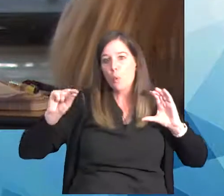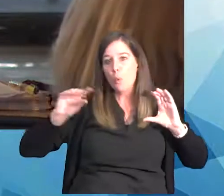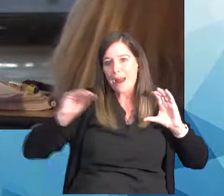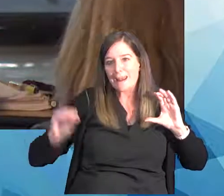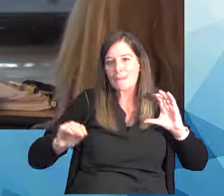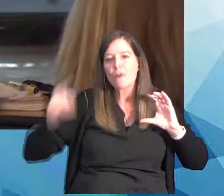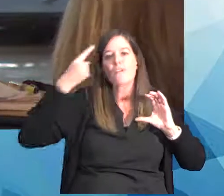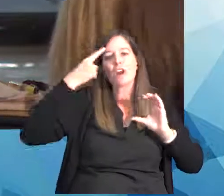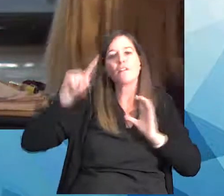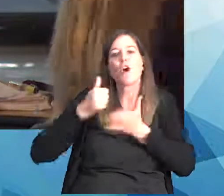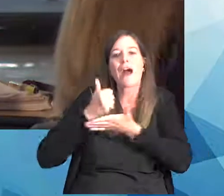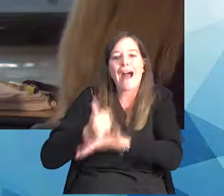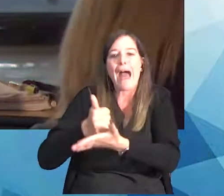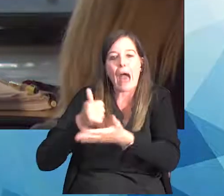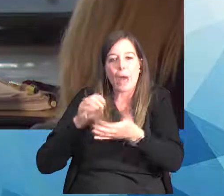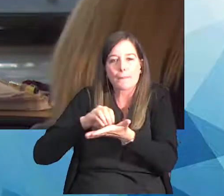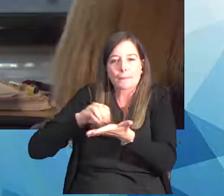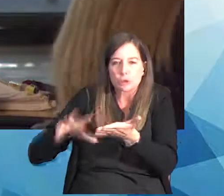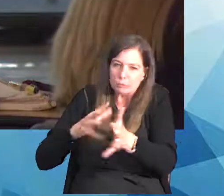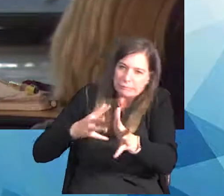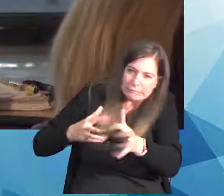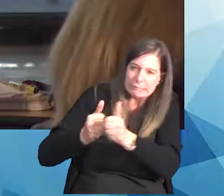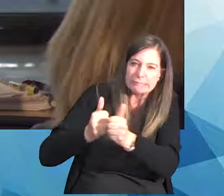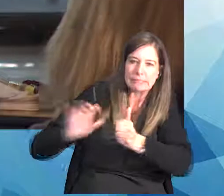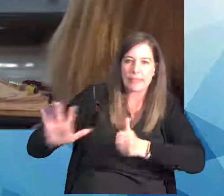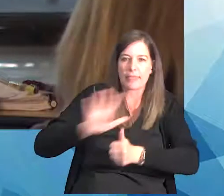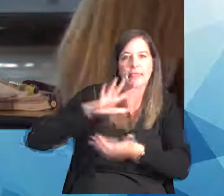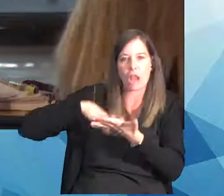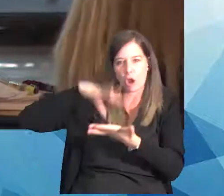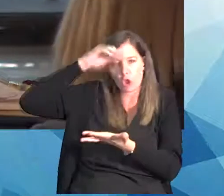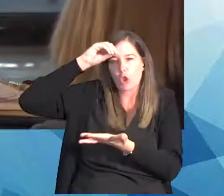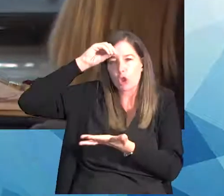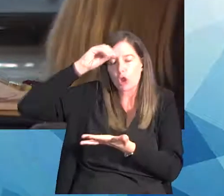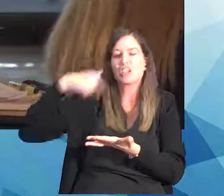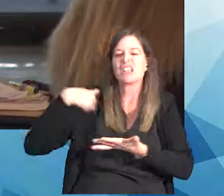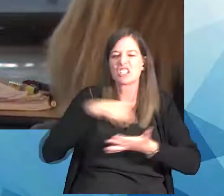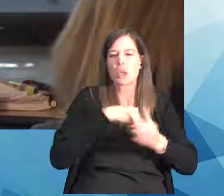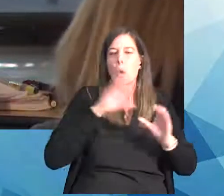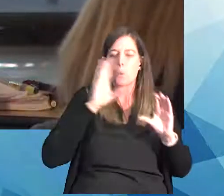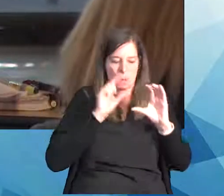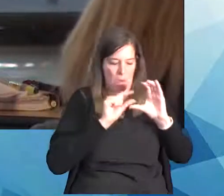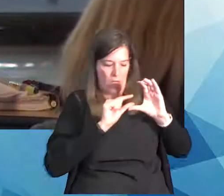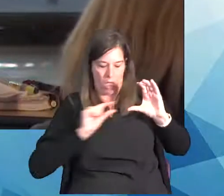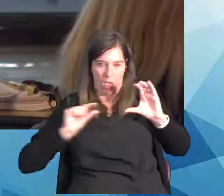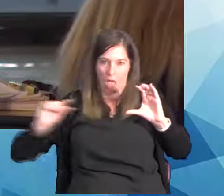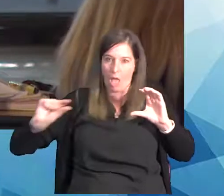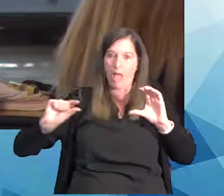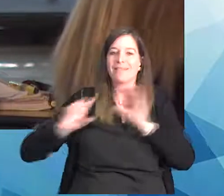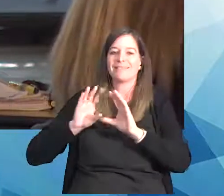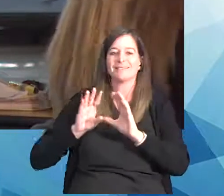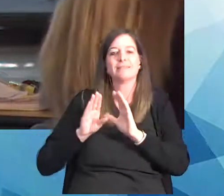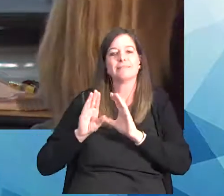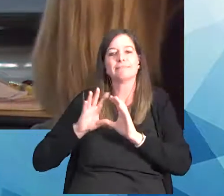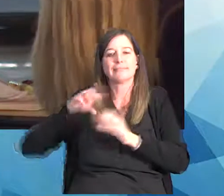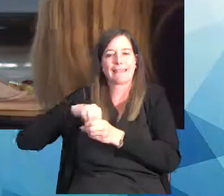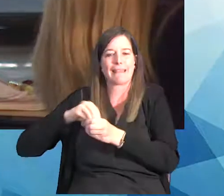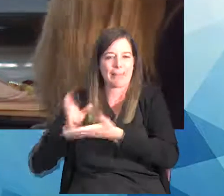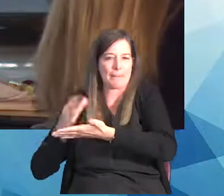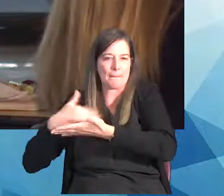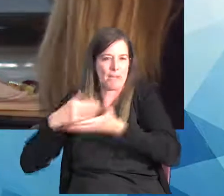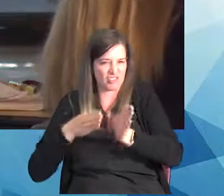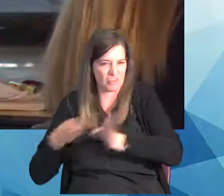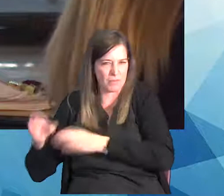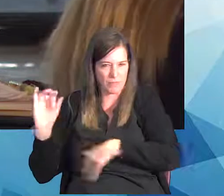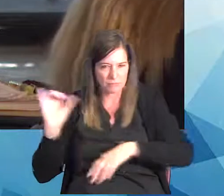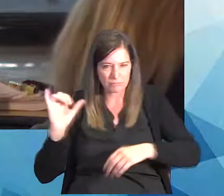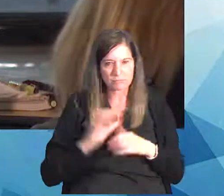recovery, so we will be folding that into the budget plan as well. The proposed 2022 budget